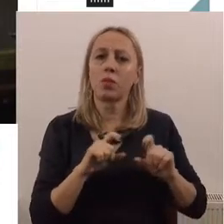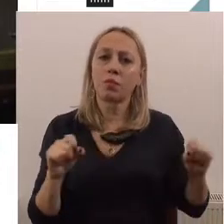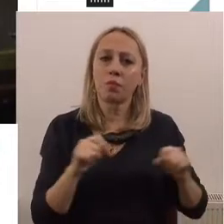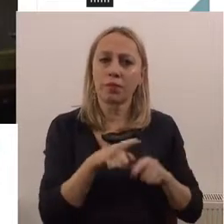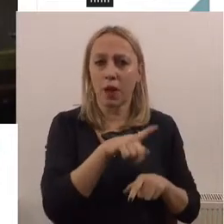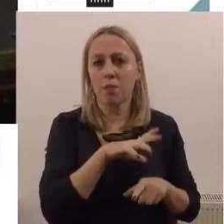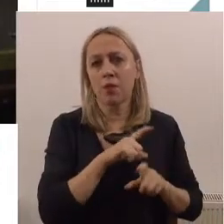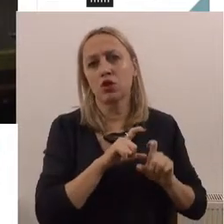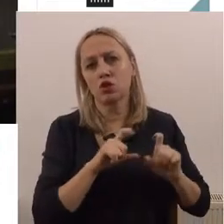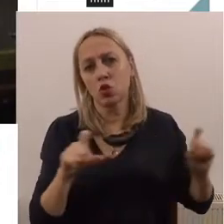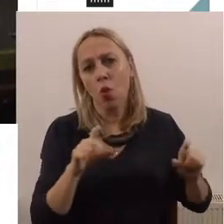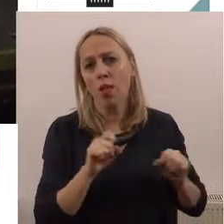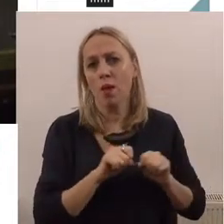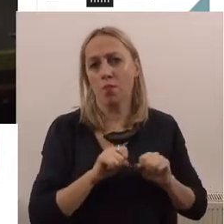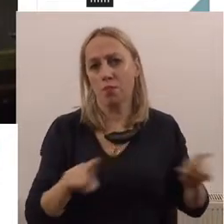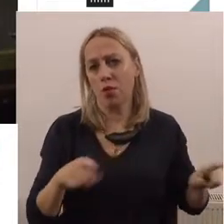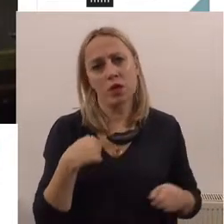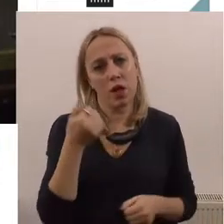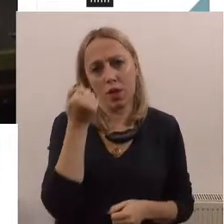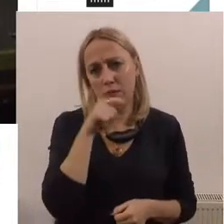of the